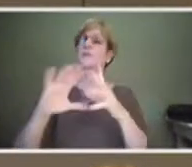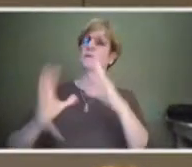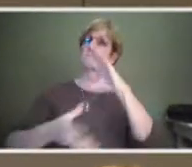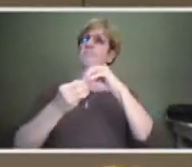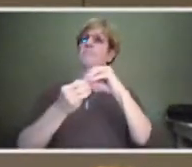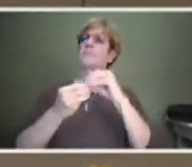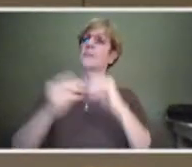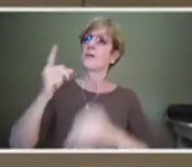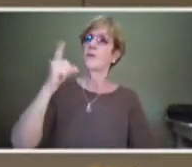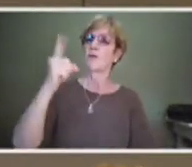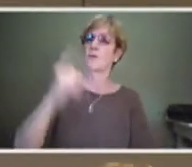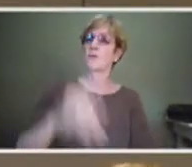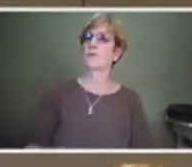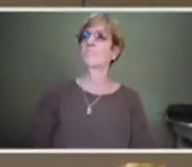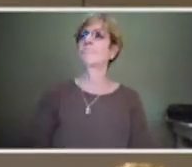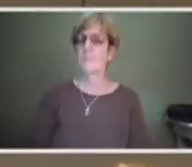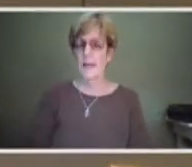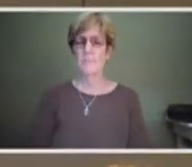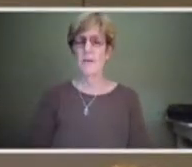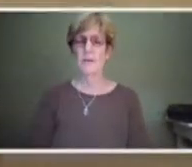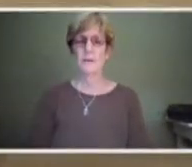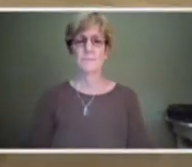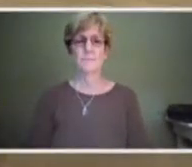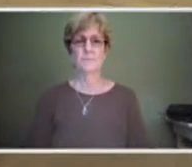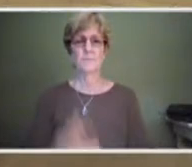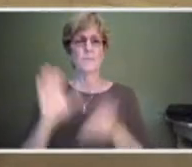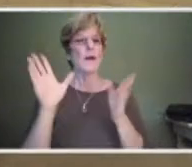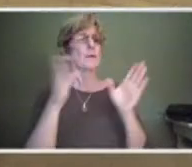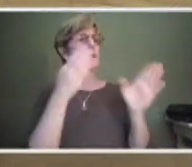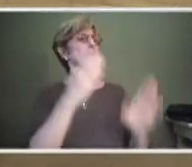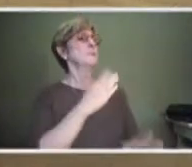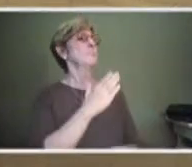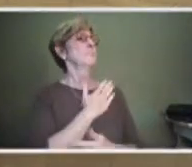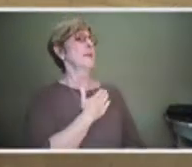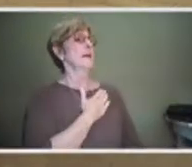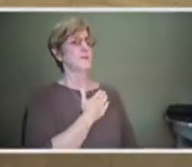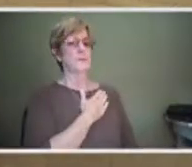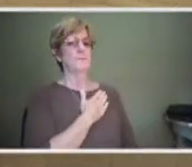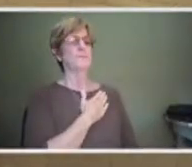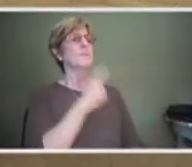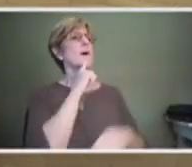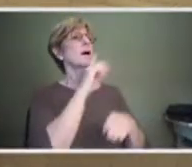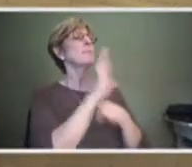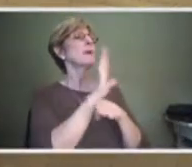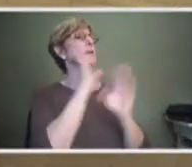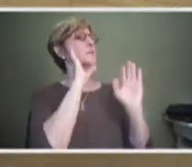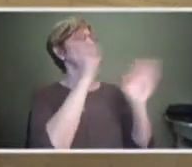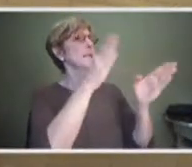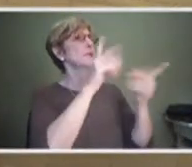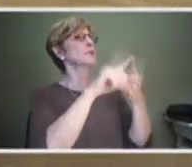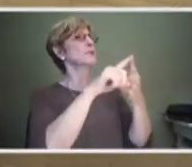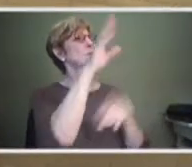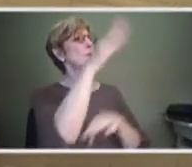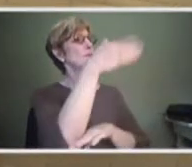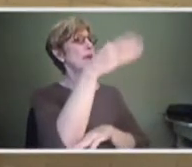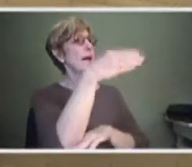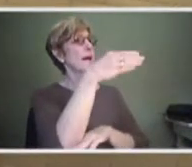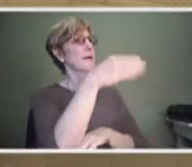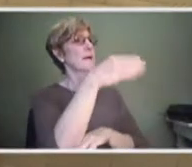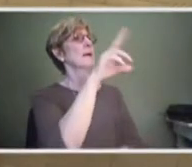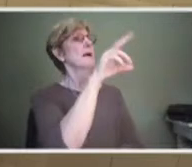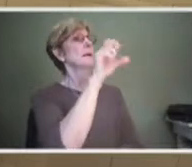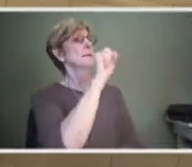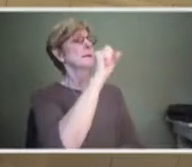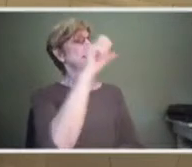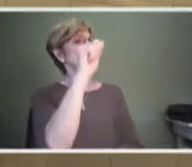Amen. Amen. We'll turn for our Pledge of Allegiance. I pledge allegiance to the flag of the United